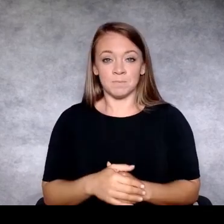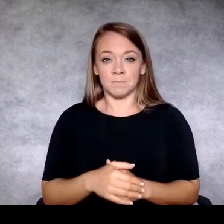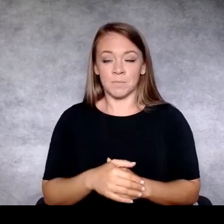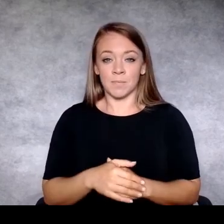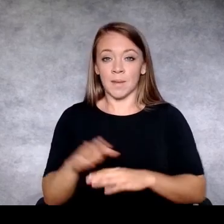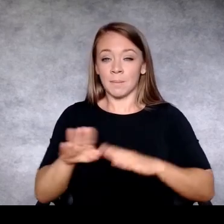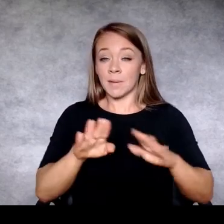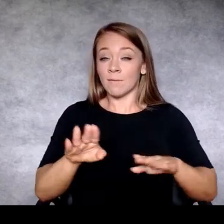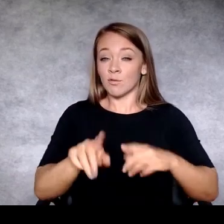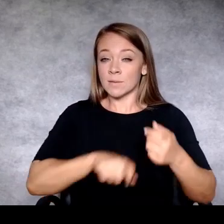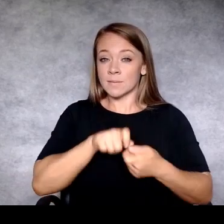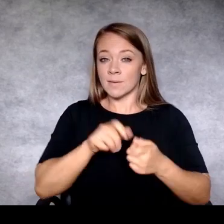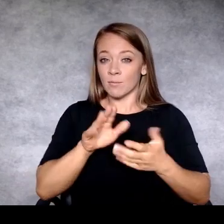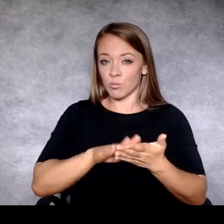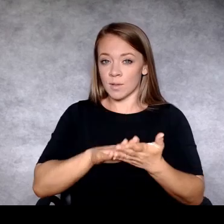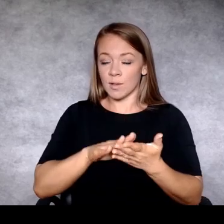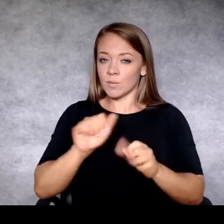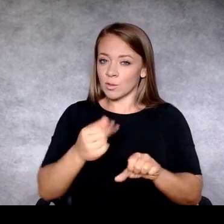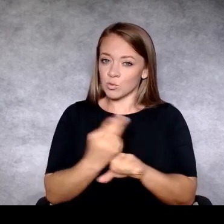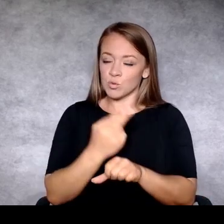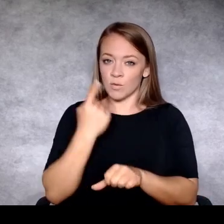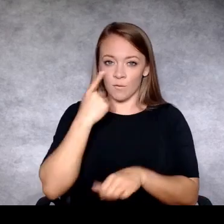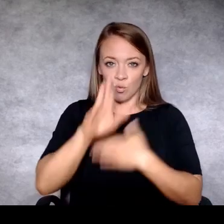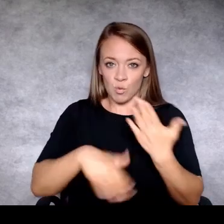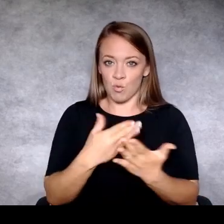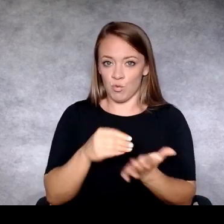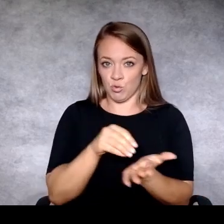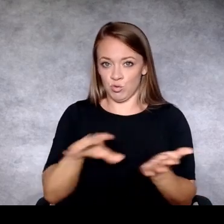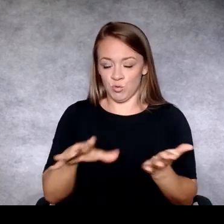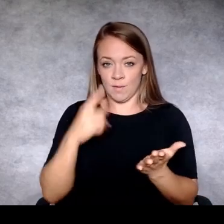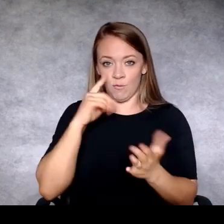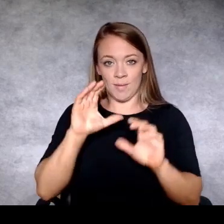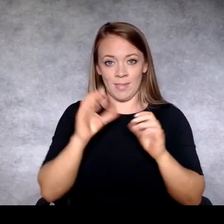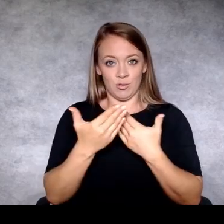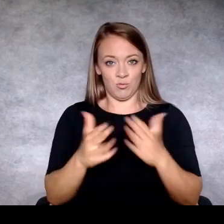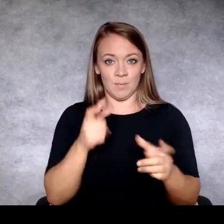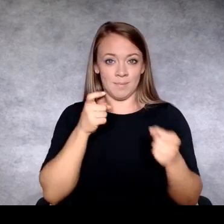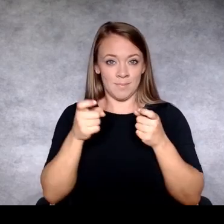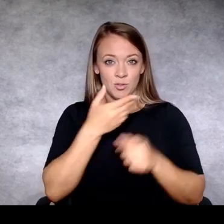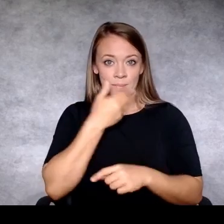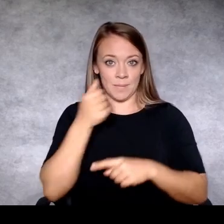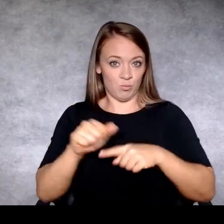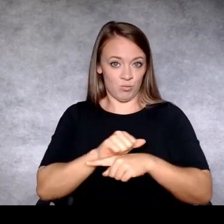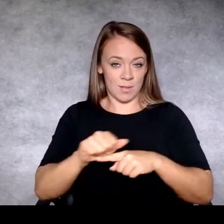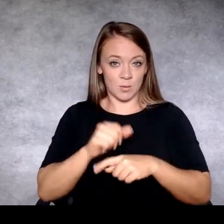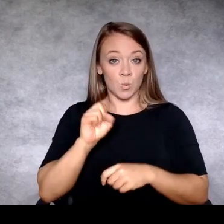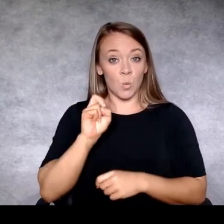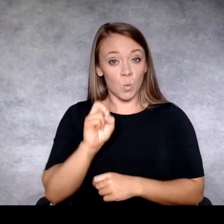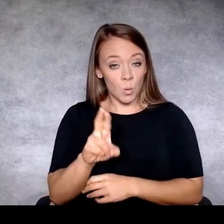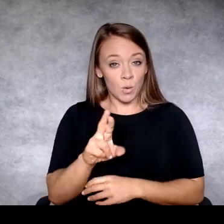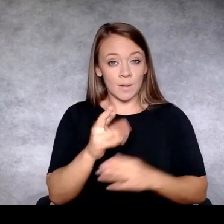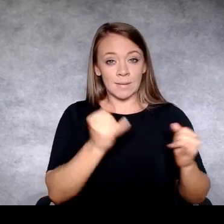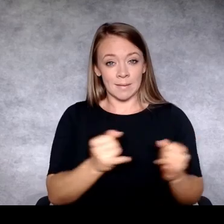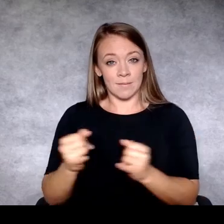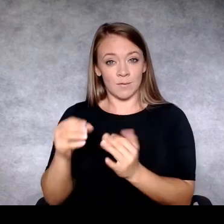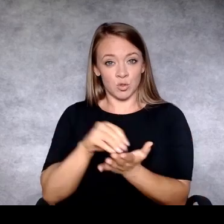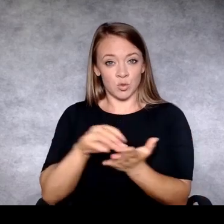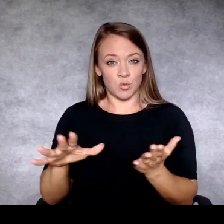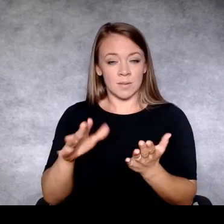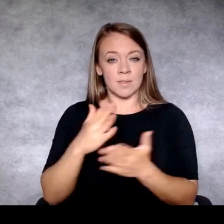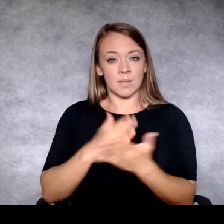Behavior-specific praise can be used for all students as a classroom management best practice, or for individual students as part